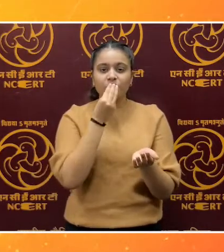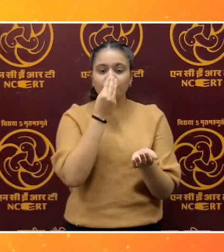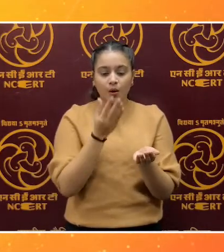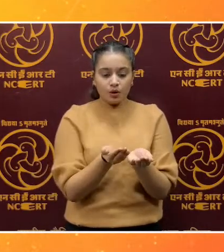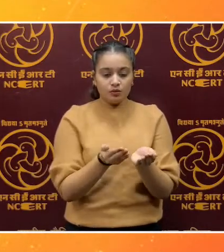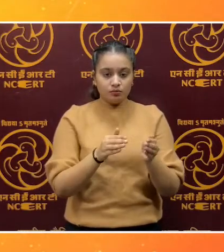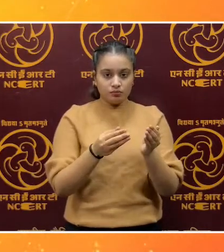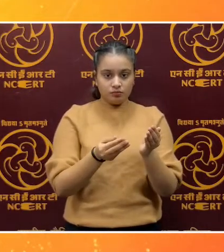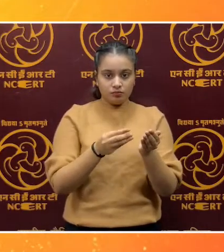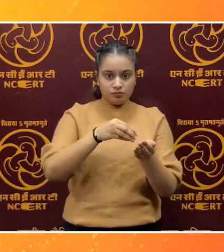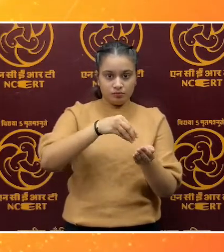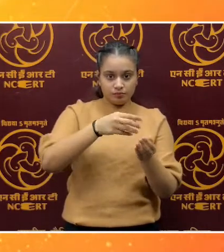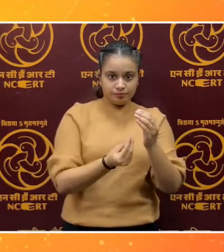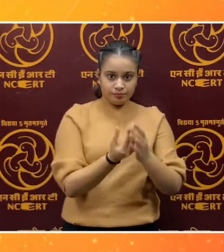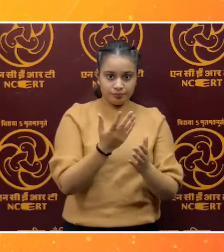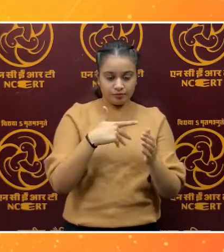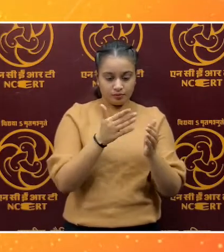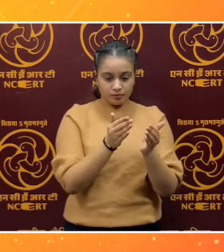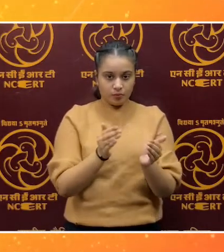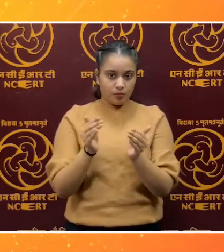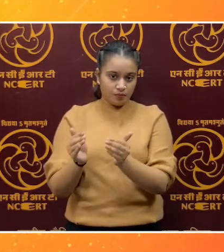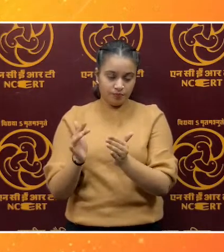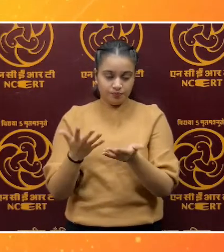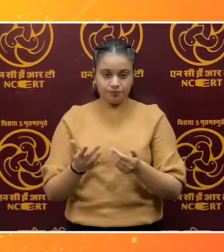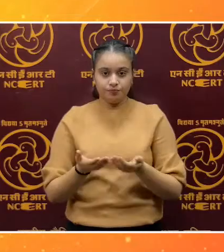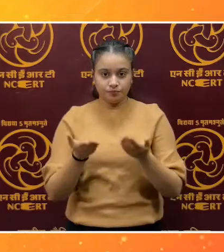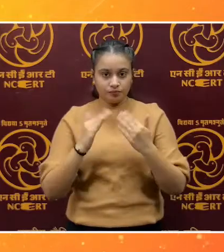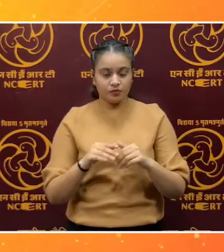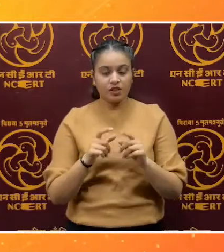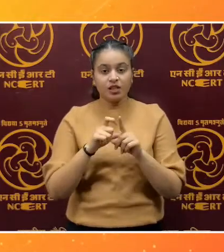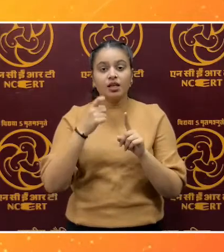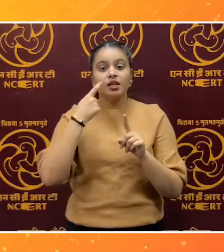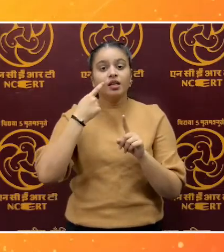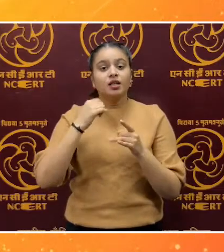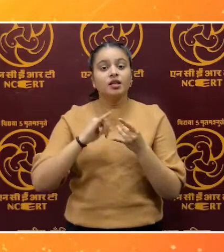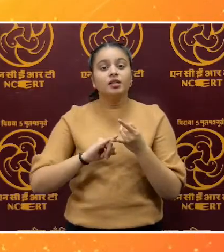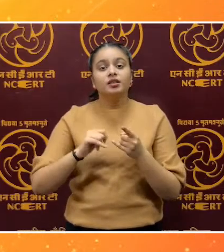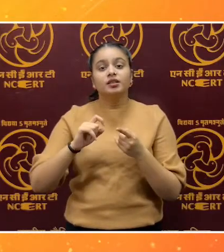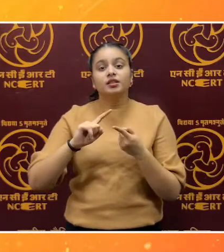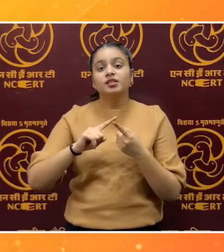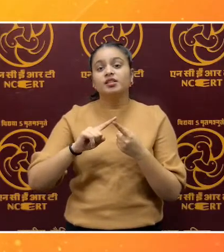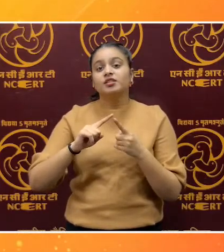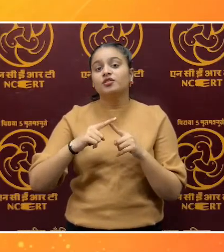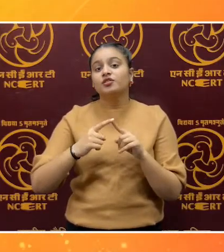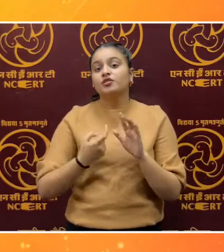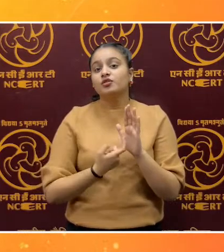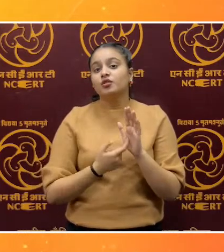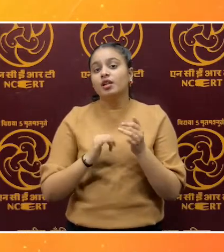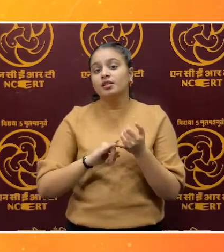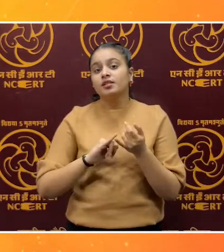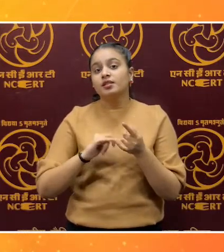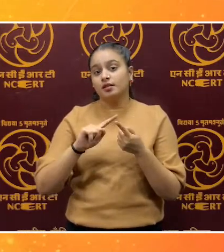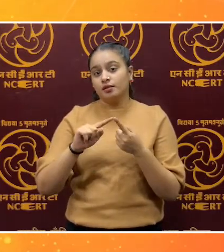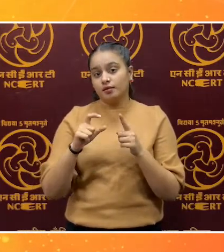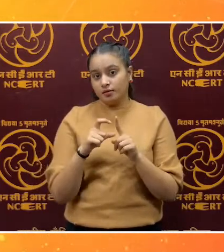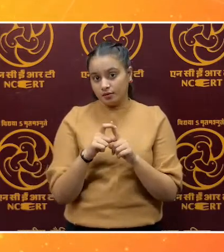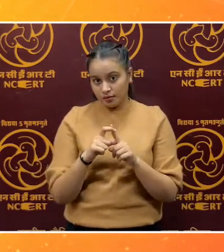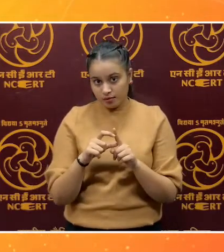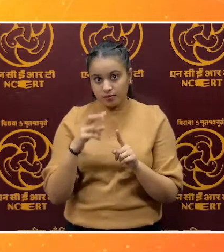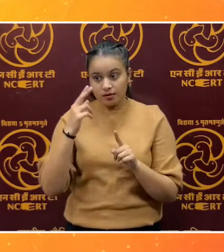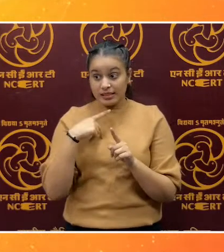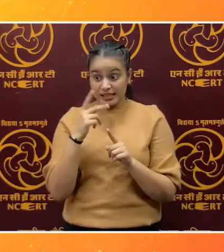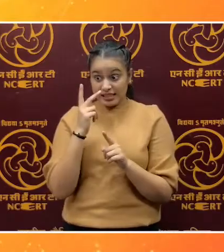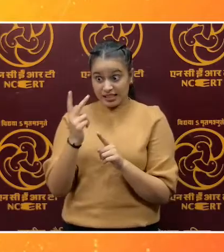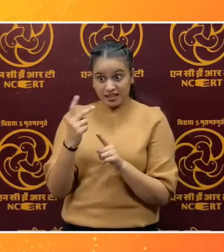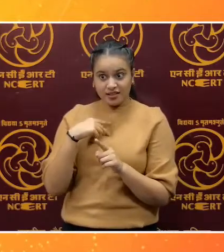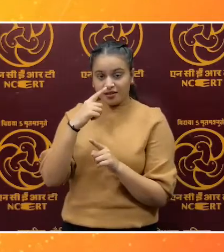some plants are there, so that way. Distressed, as you saw, the merchant, he was distressed when he saw the bird